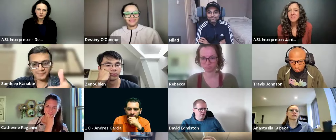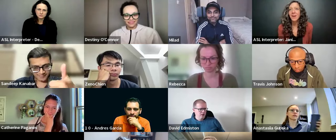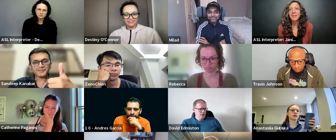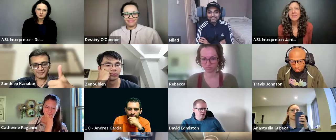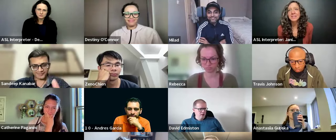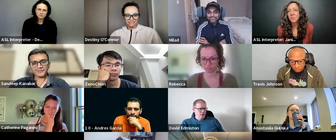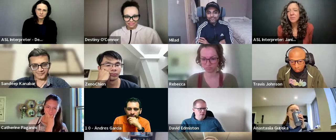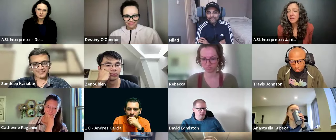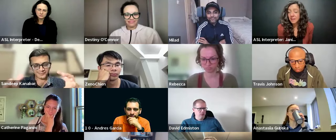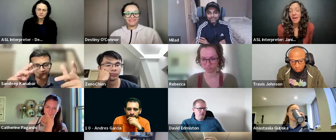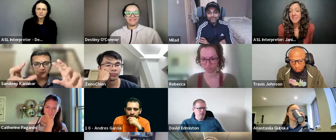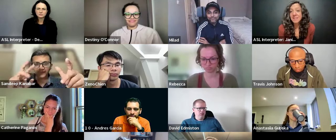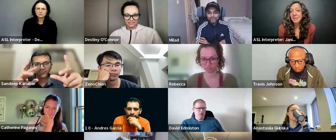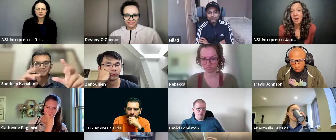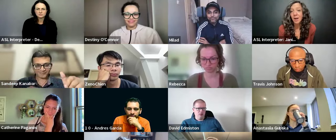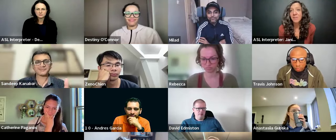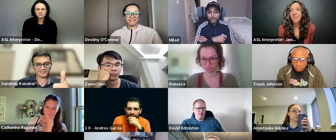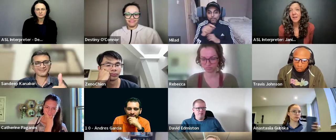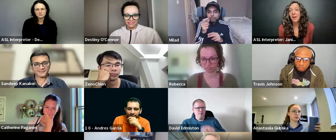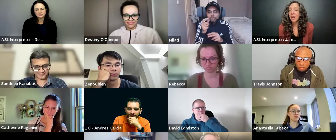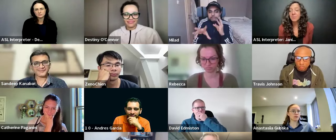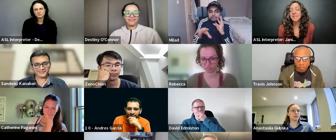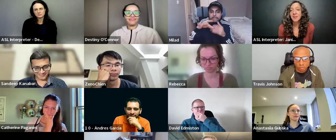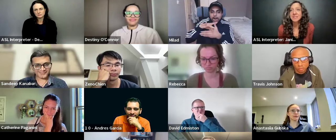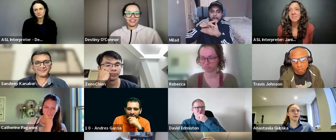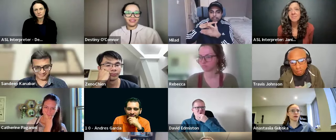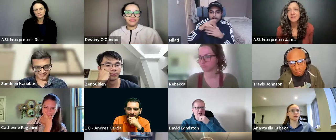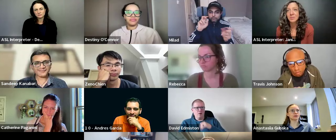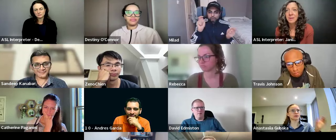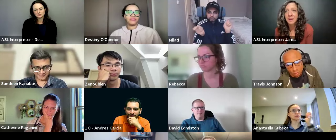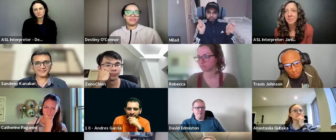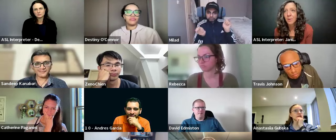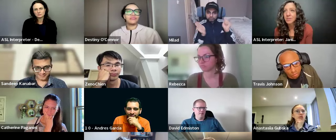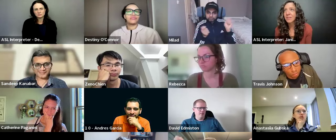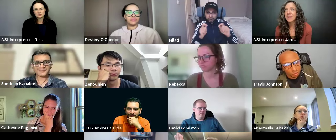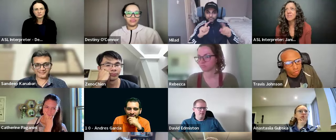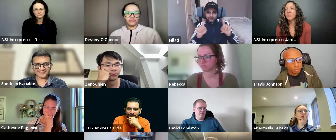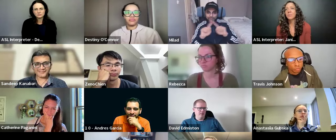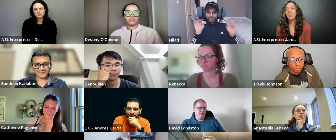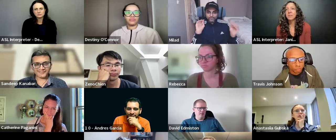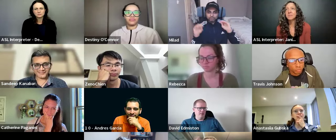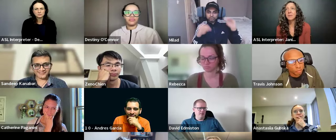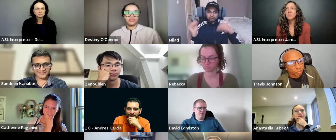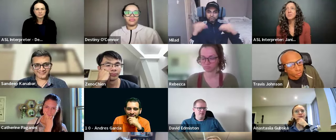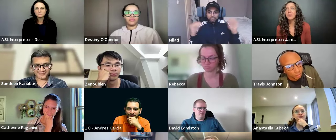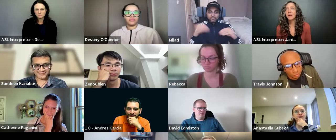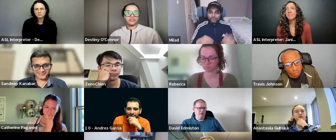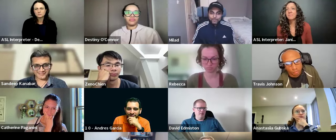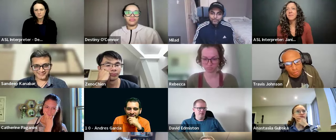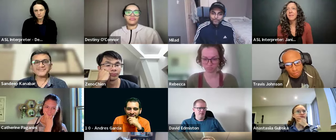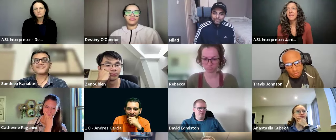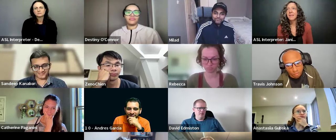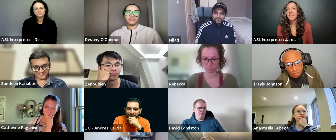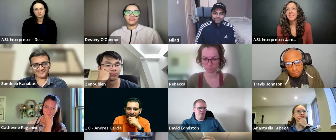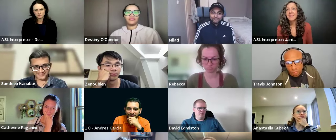are often in the audience will be at the same talk, but they are able to hear the same message without getting bored. So I think that's really important to be able to do